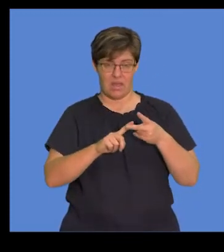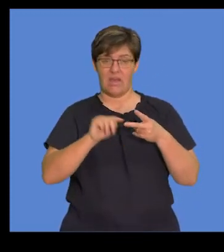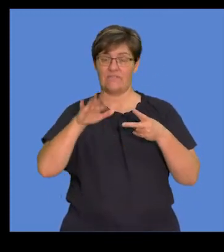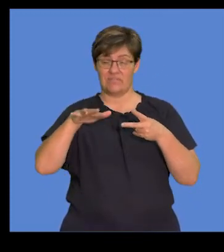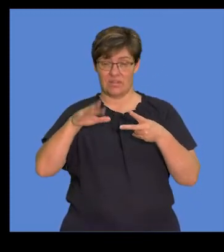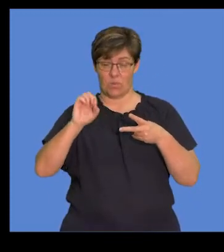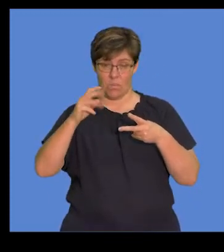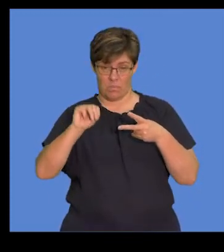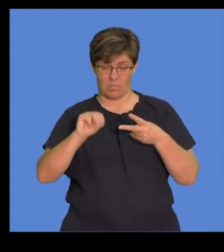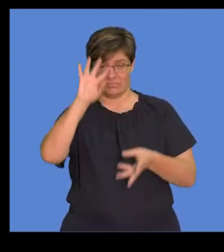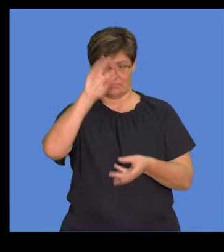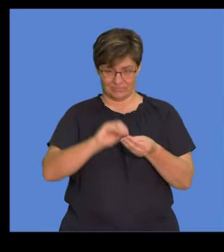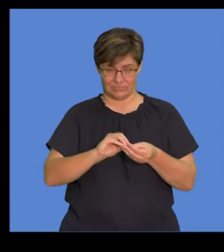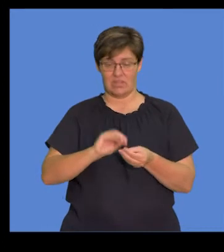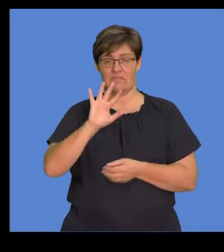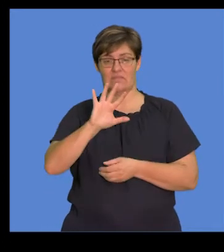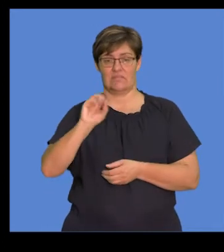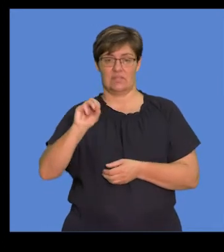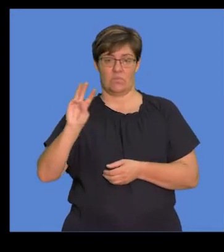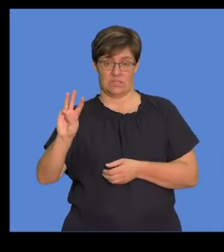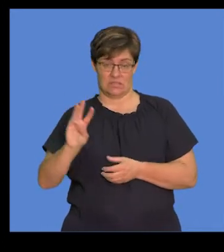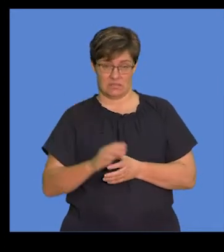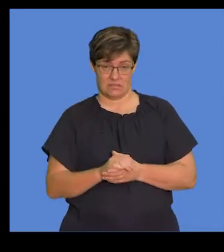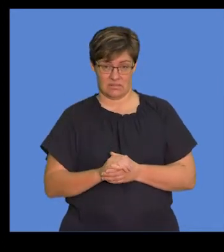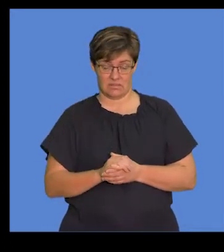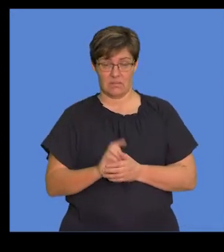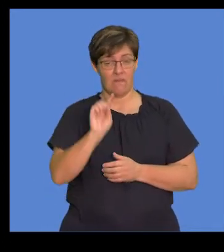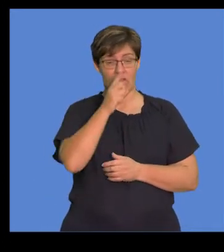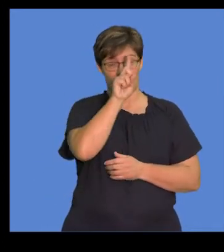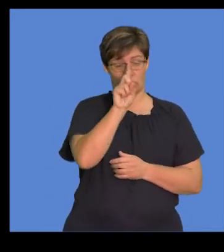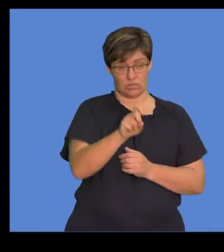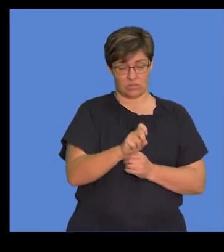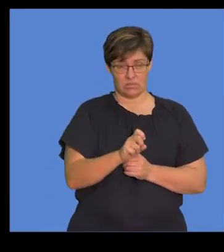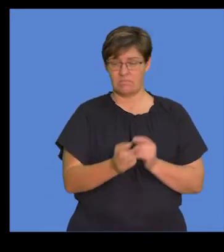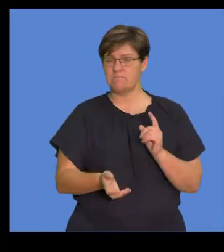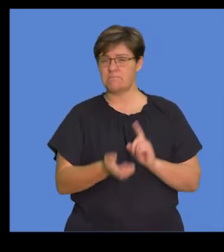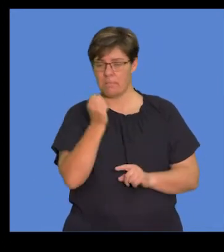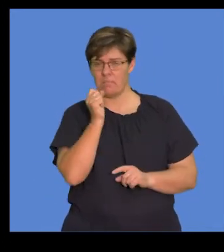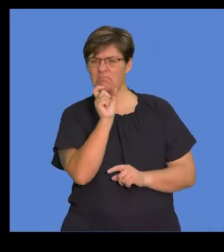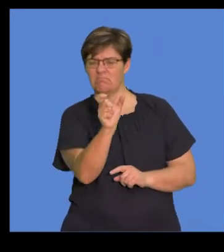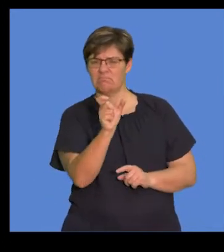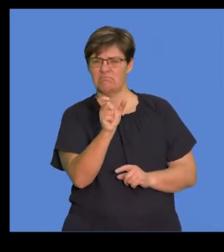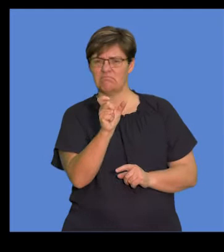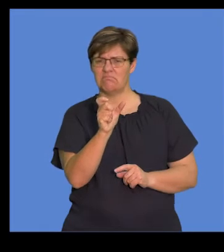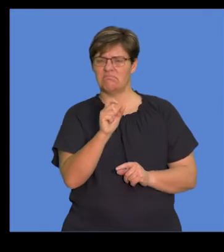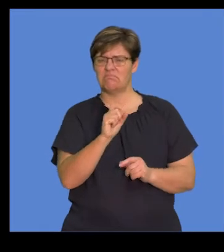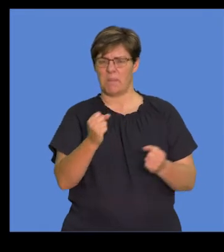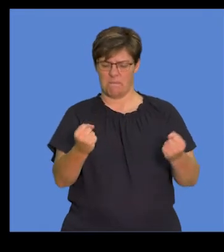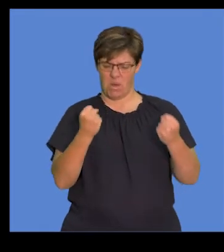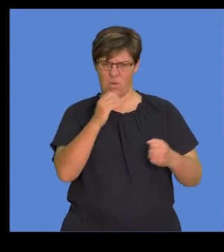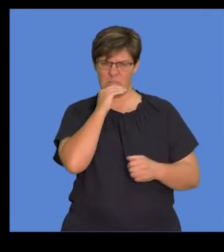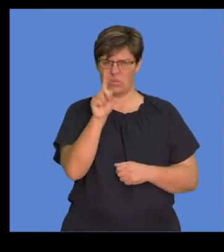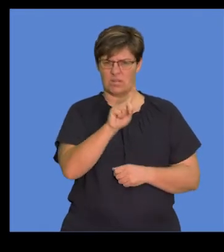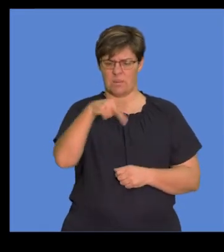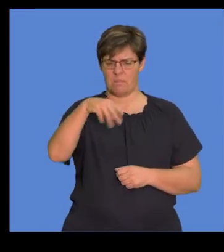is actually 50 watts, okay? Now the first question says, define the term power, right? So when